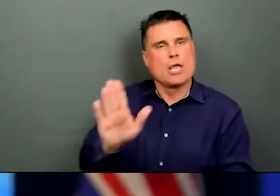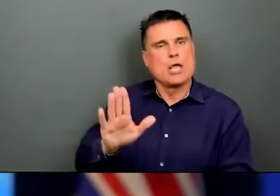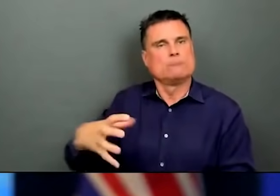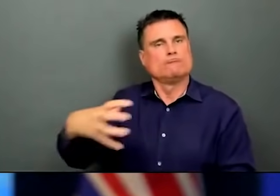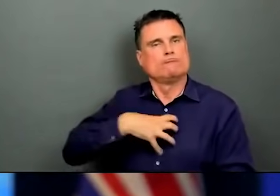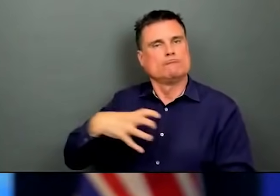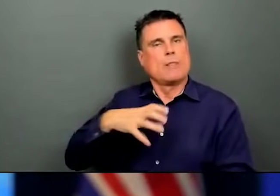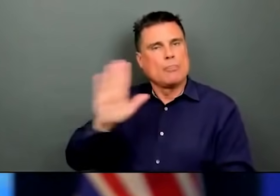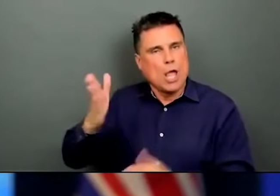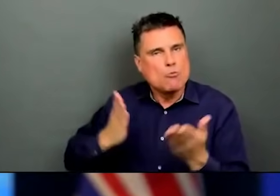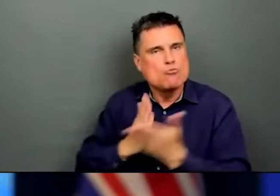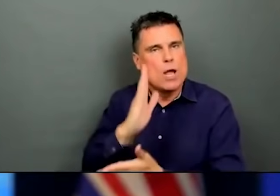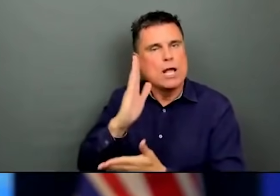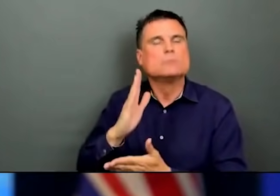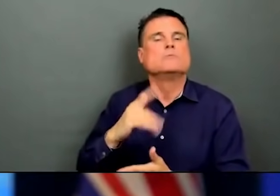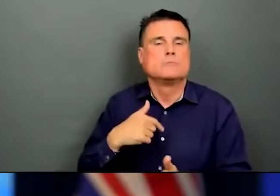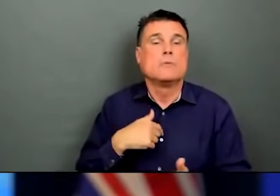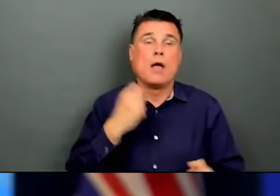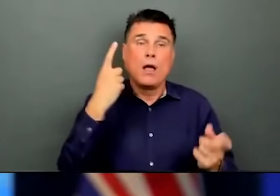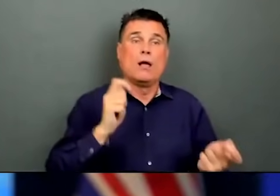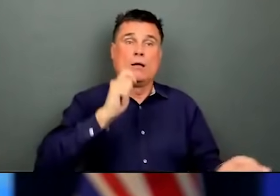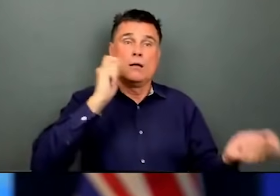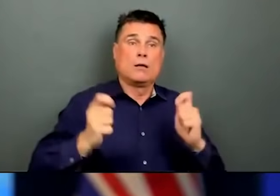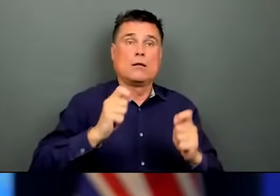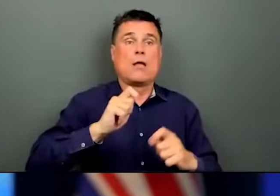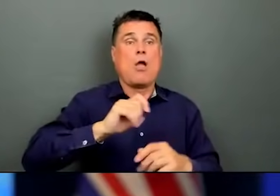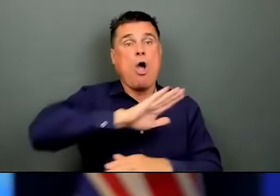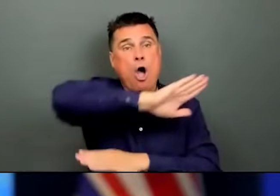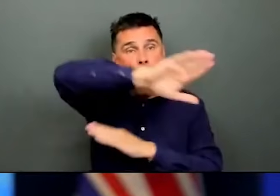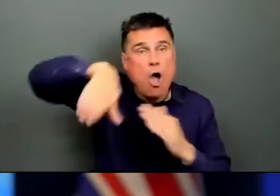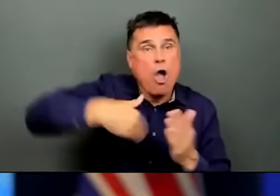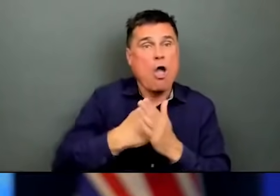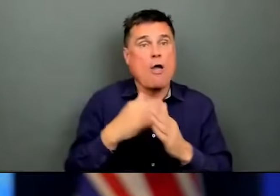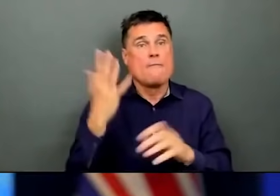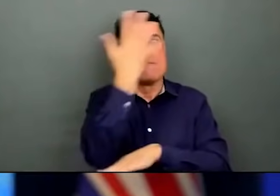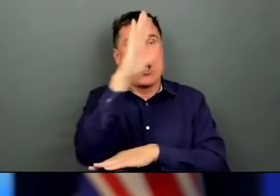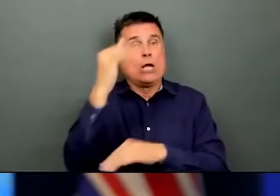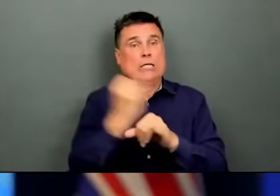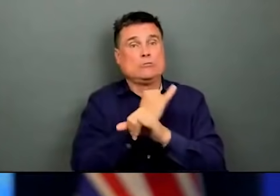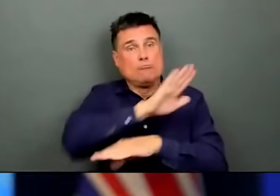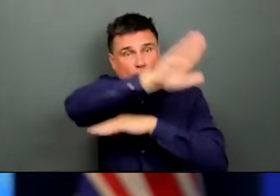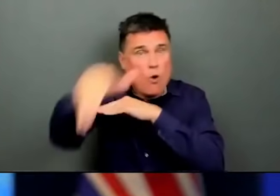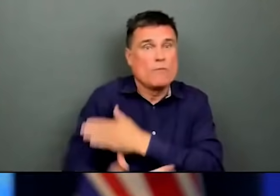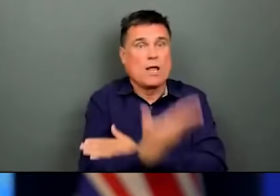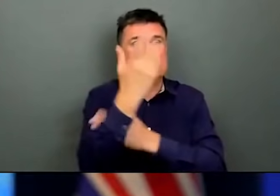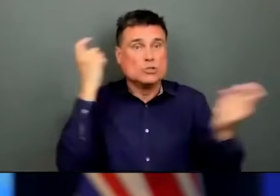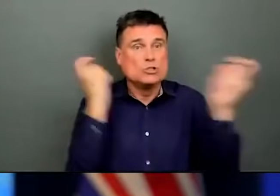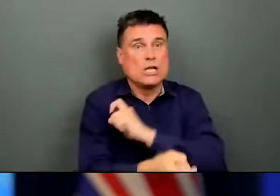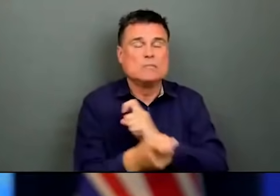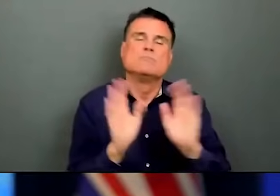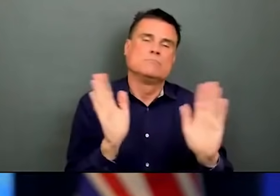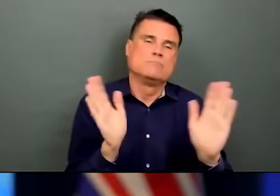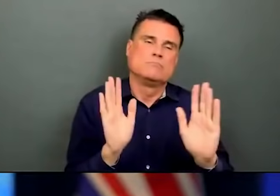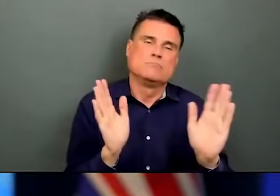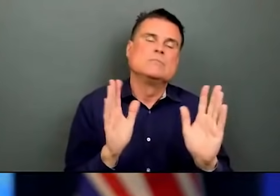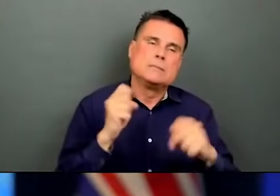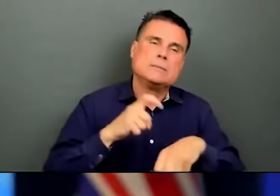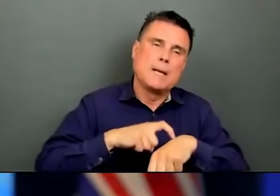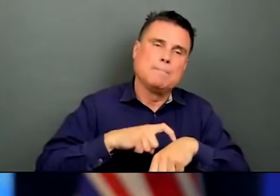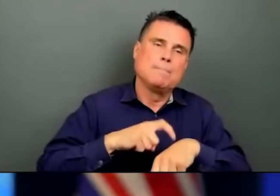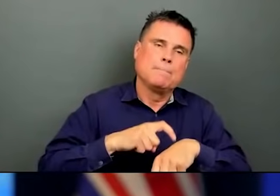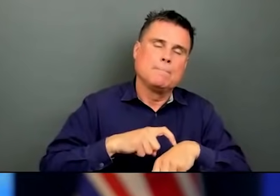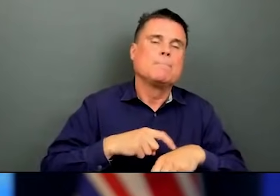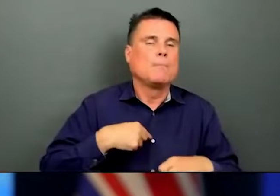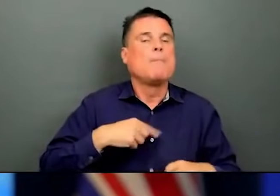if they've not read the Gourlay-Merkel report, they should. If they have not fully absorbed the recommendations that we have embraced, they should, because